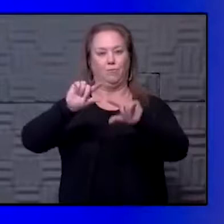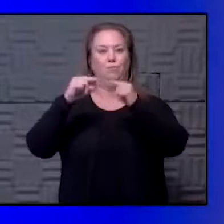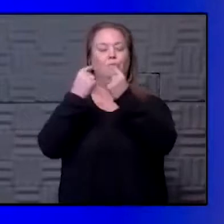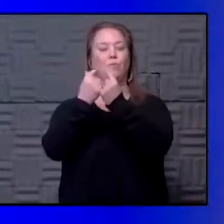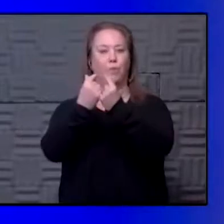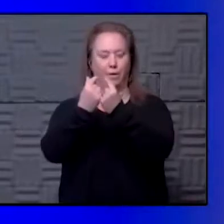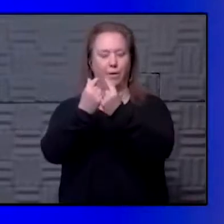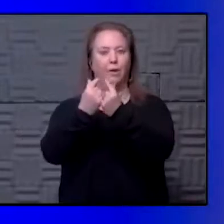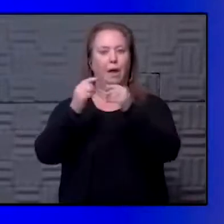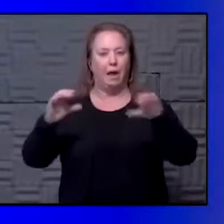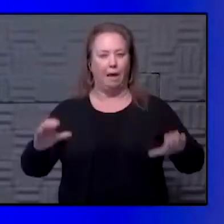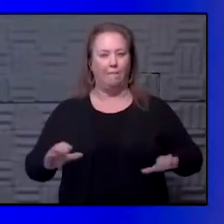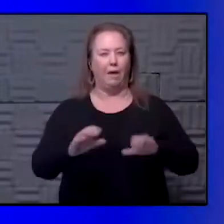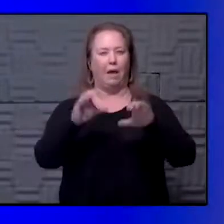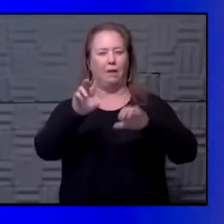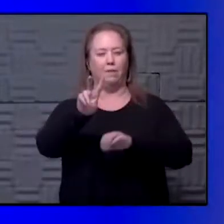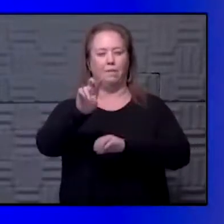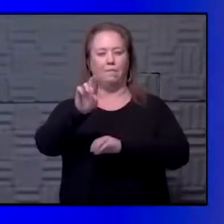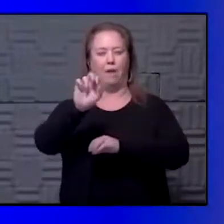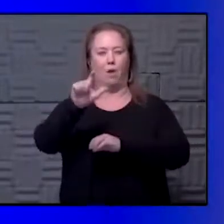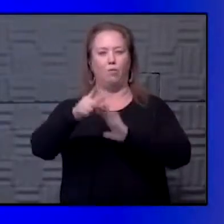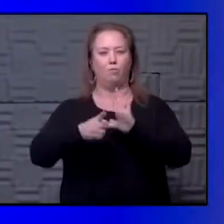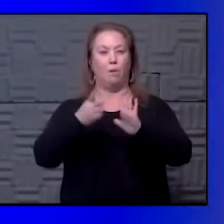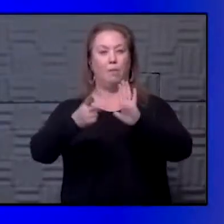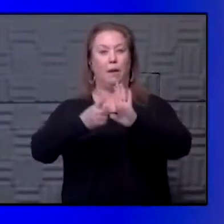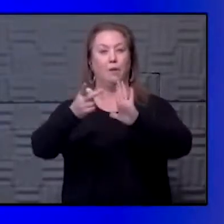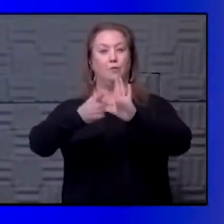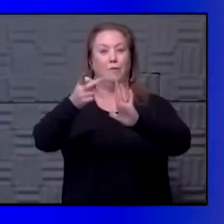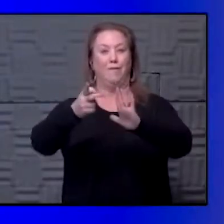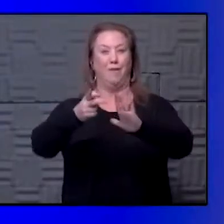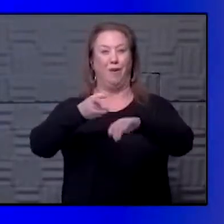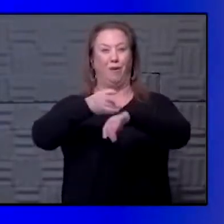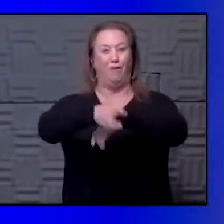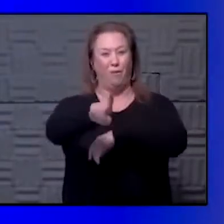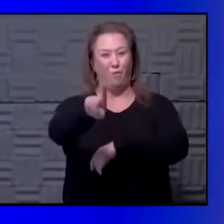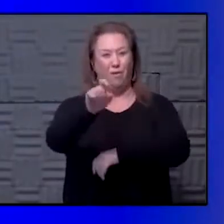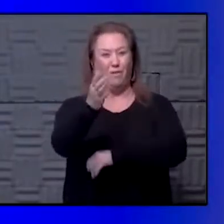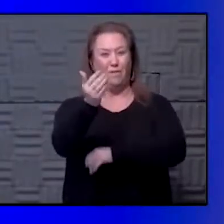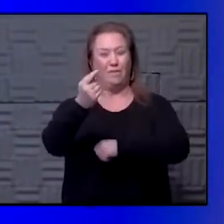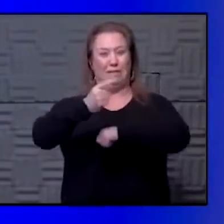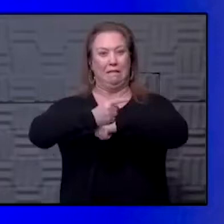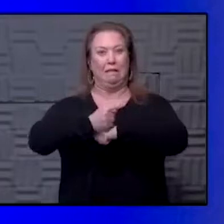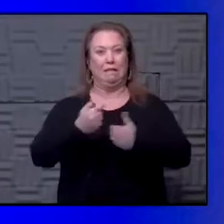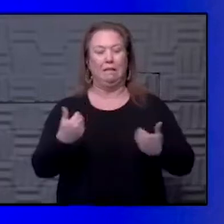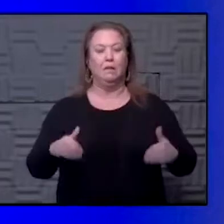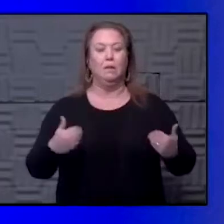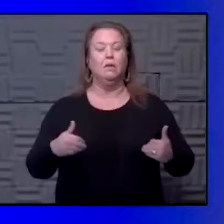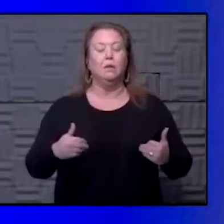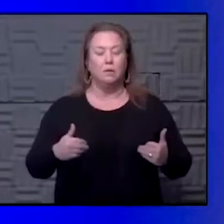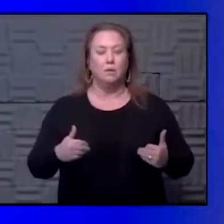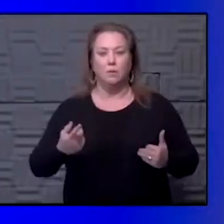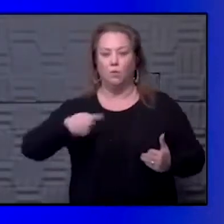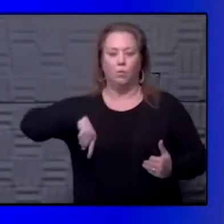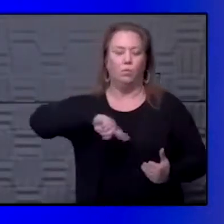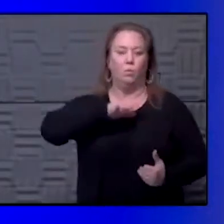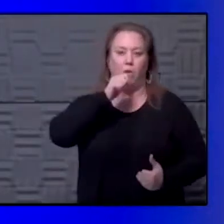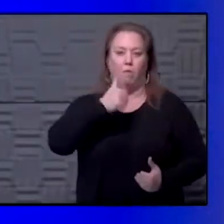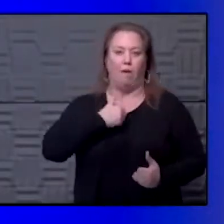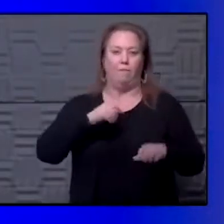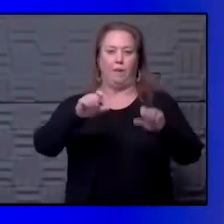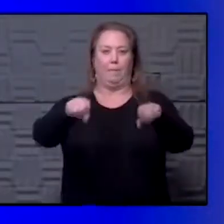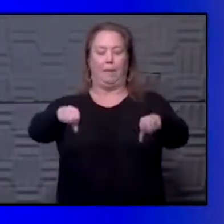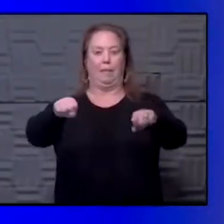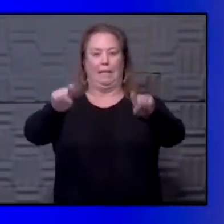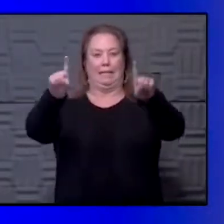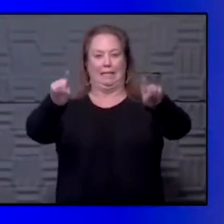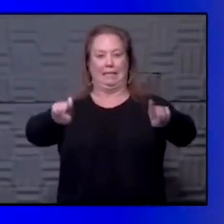population having active viral replication for over 115 days. So, we don't have really the ability